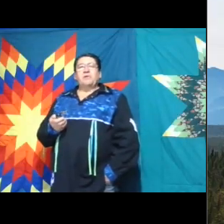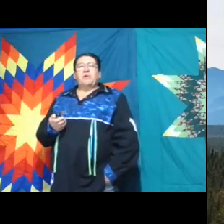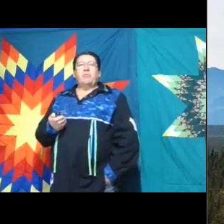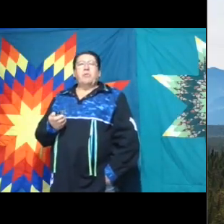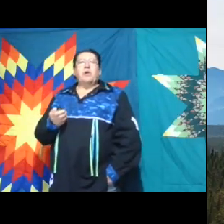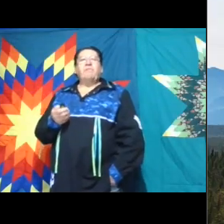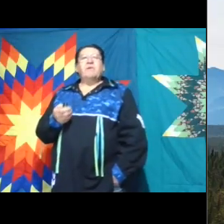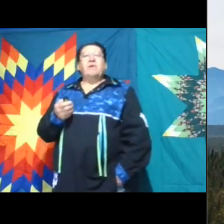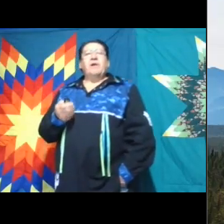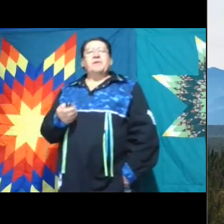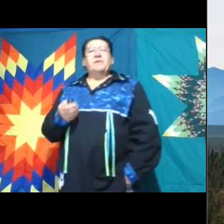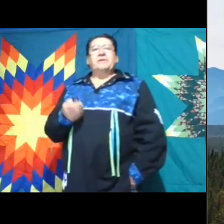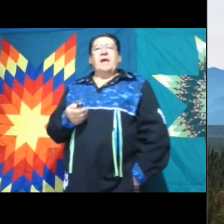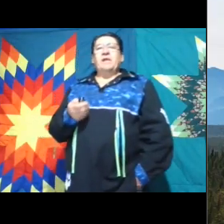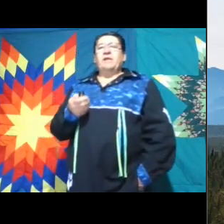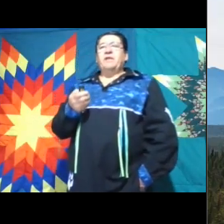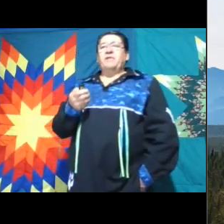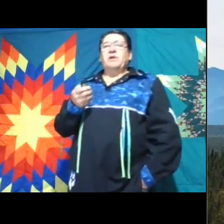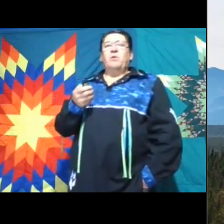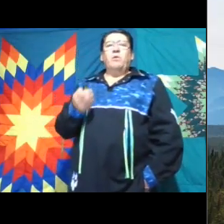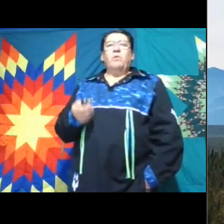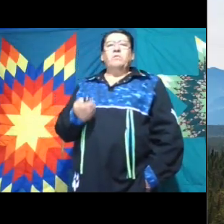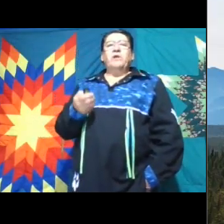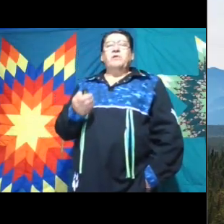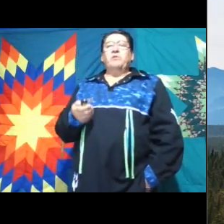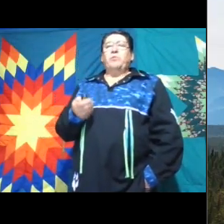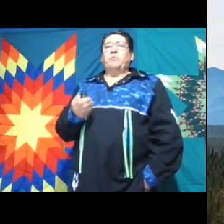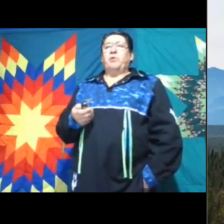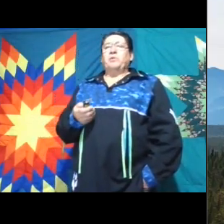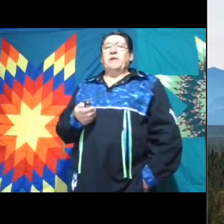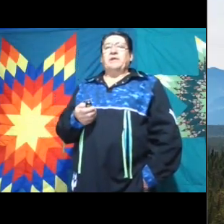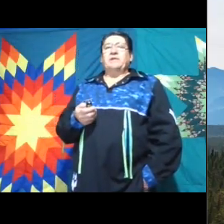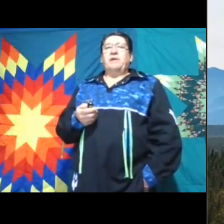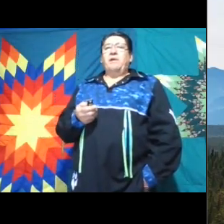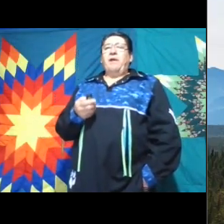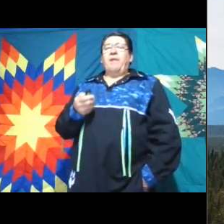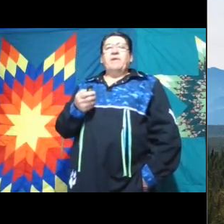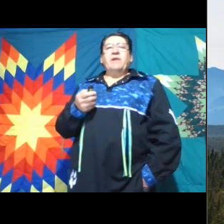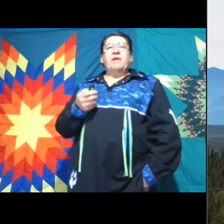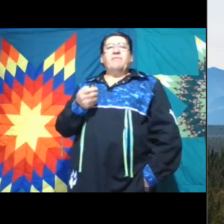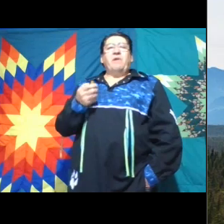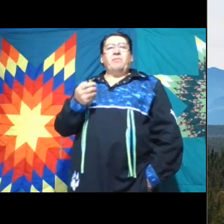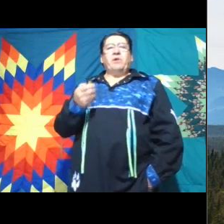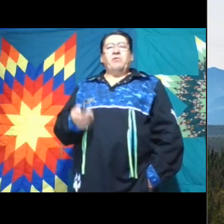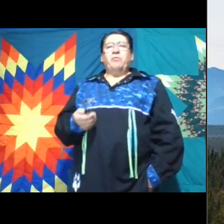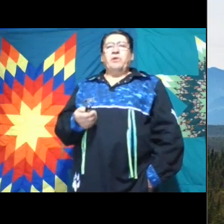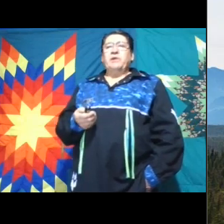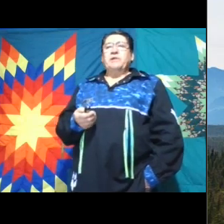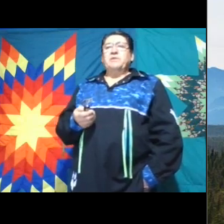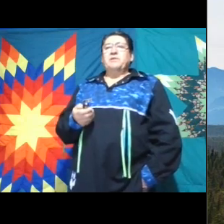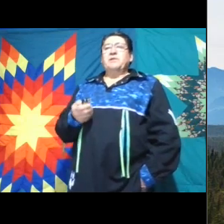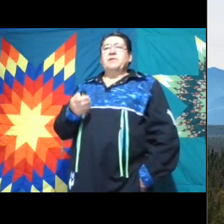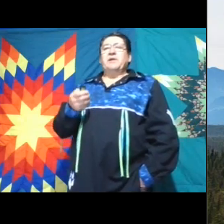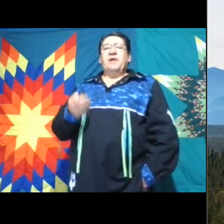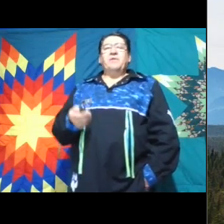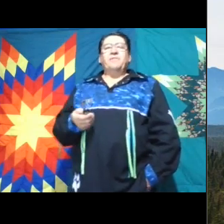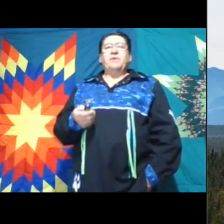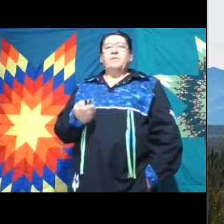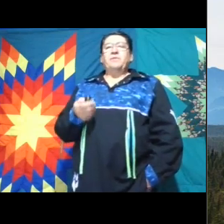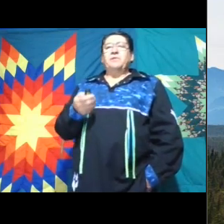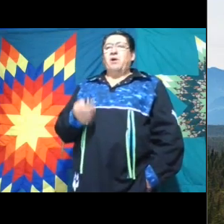to recruitment, we have to understand there's the whole recruitment process. Everything from recruitment resources